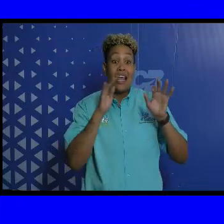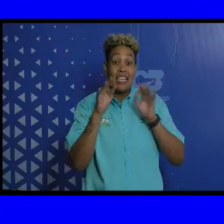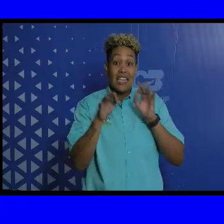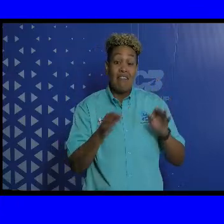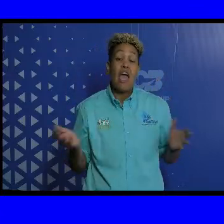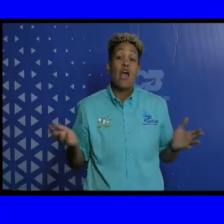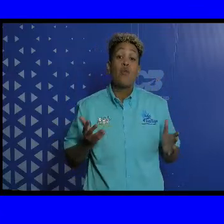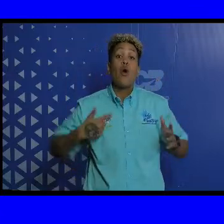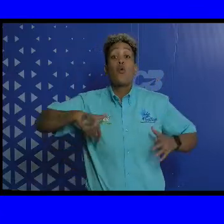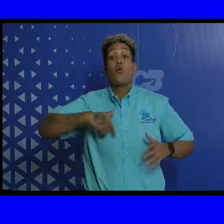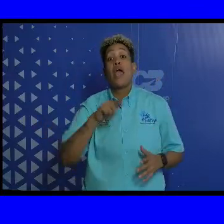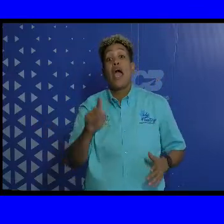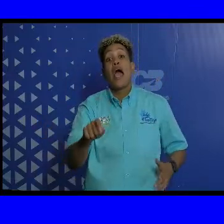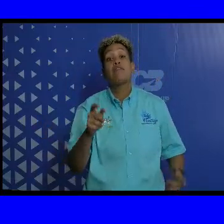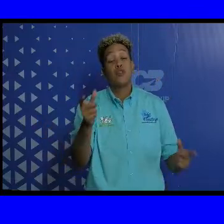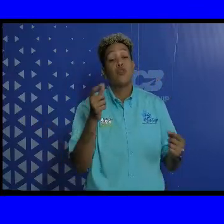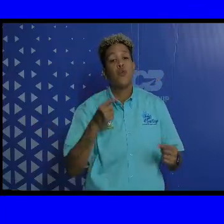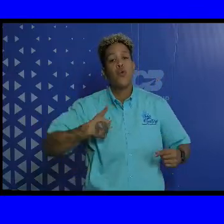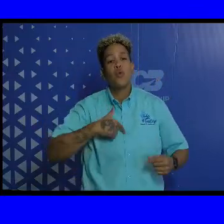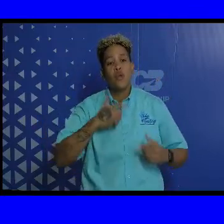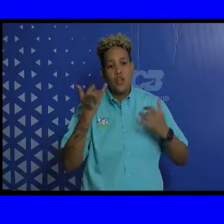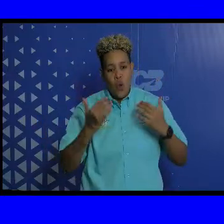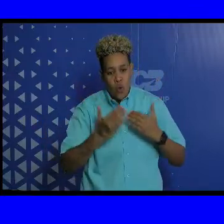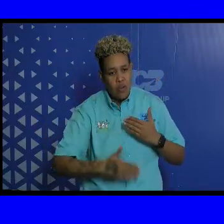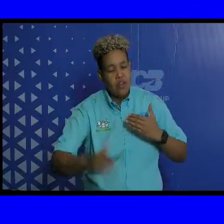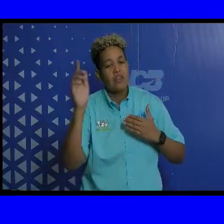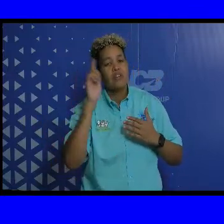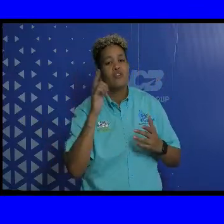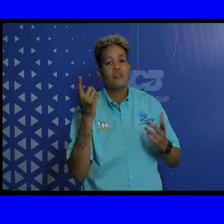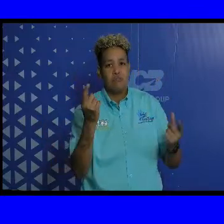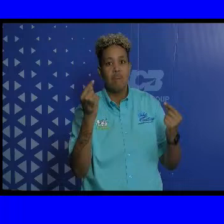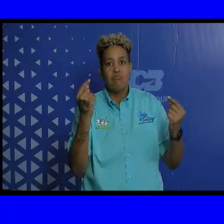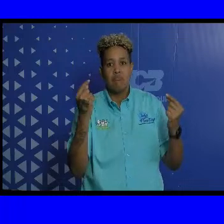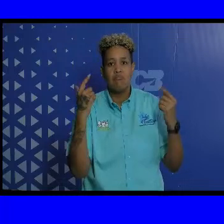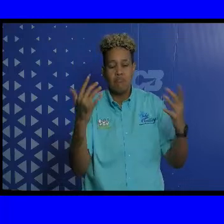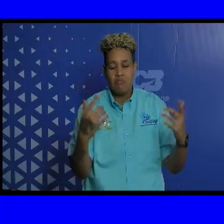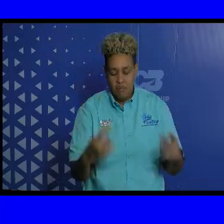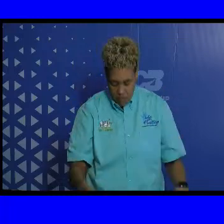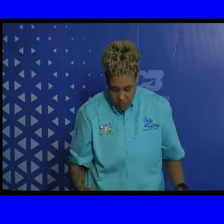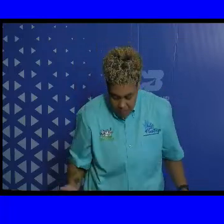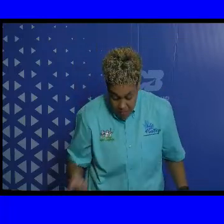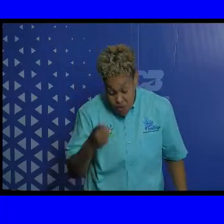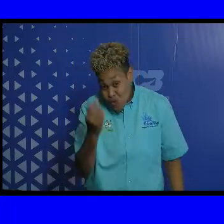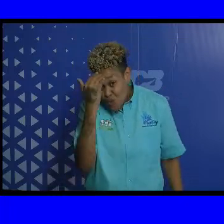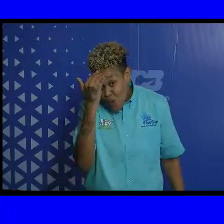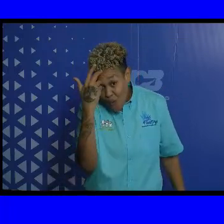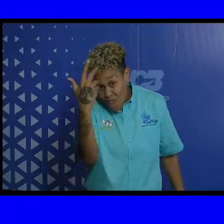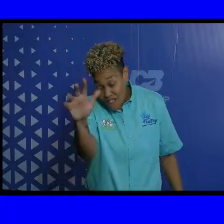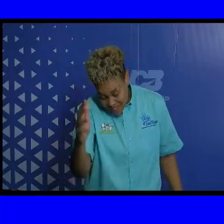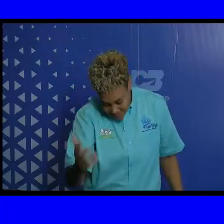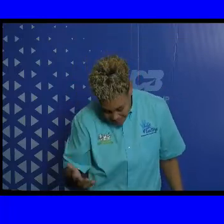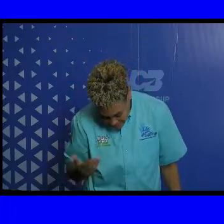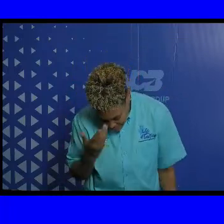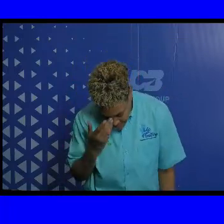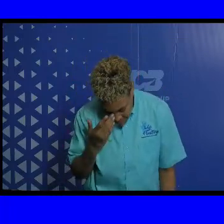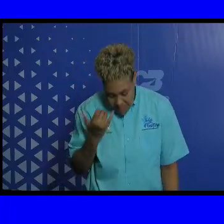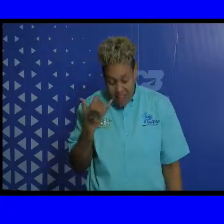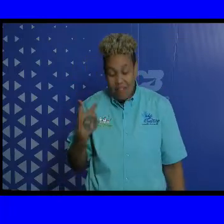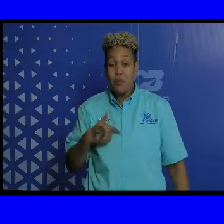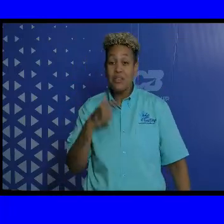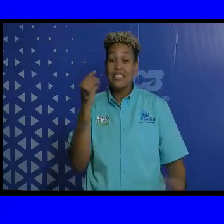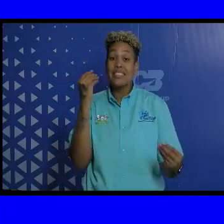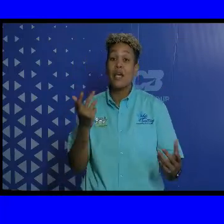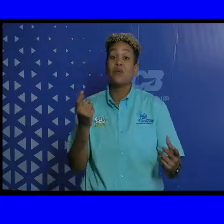as to what it is we have to do, and we are well on our way to get it done. And as you all know, if we say we're